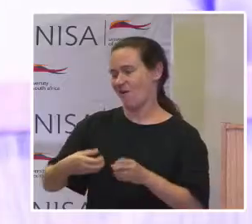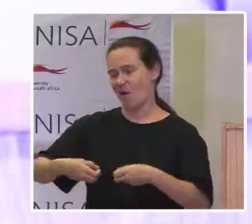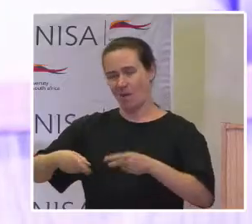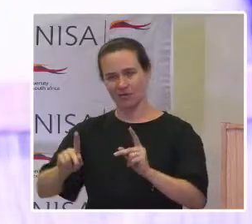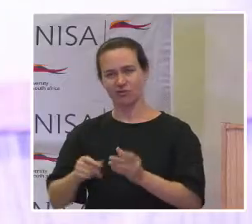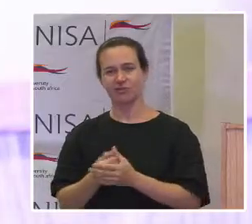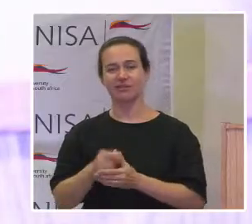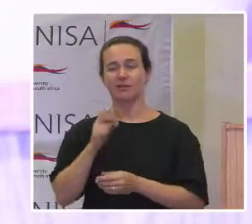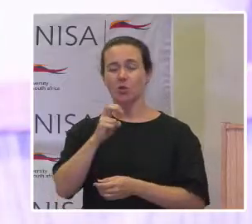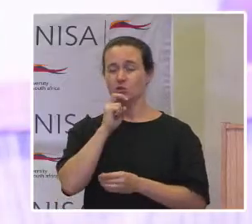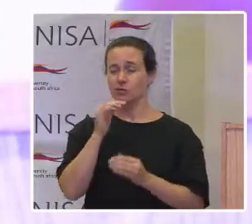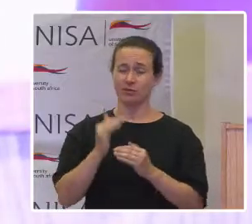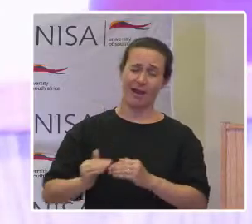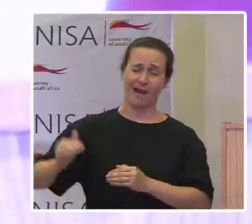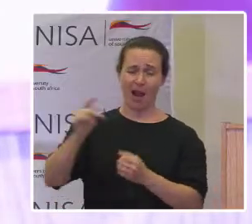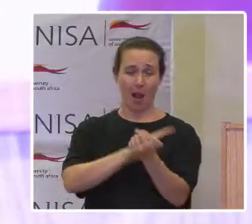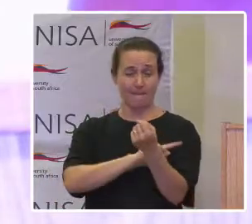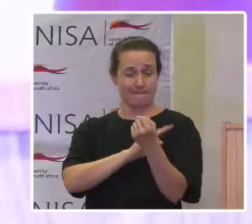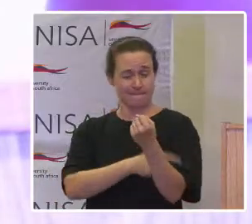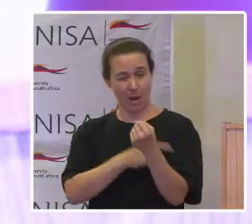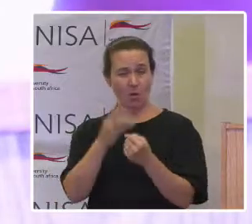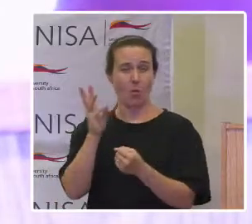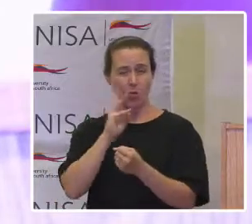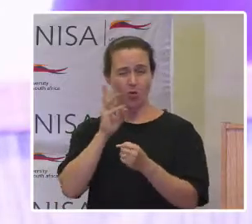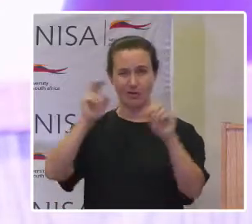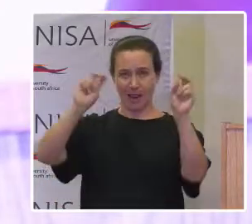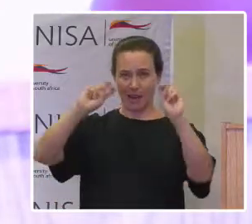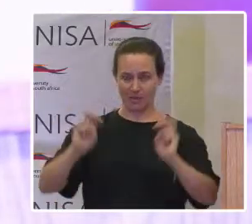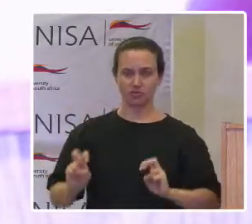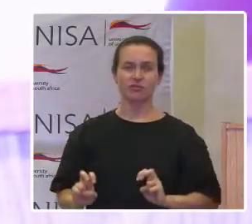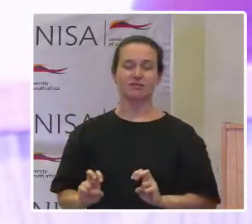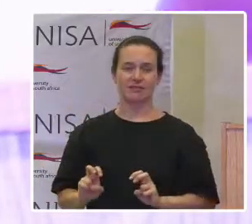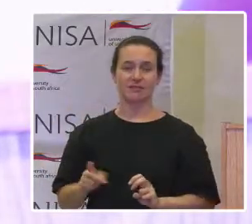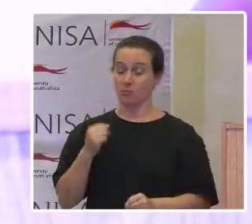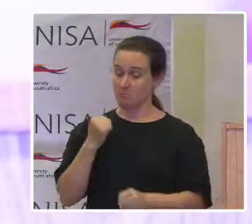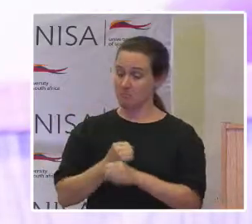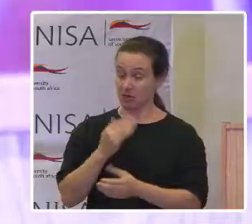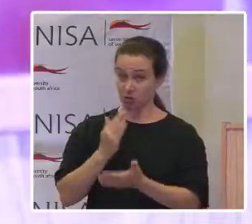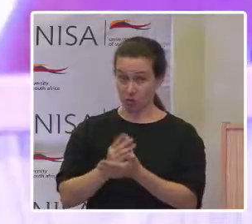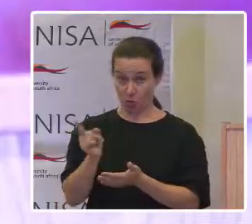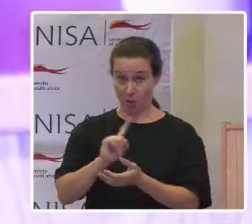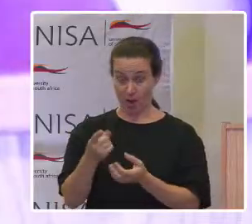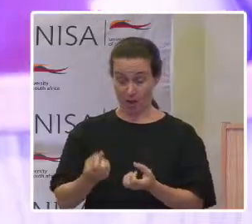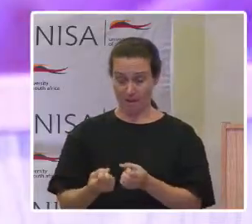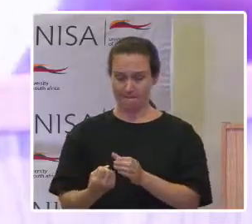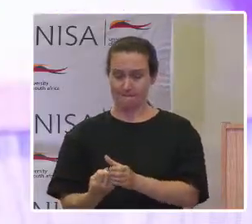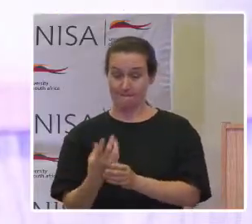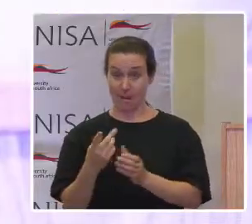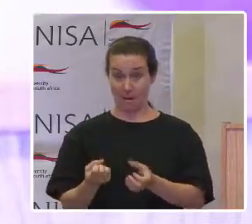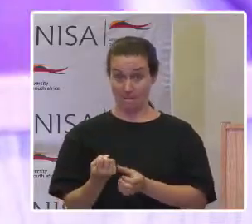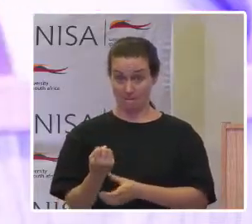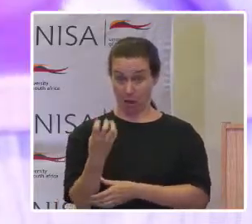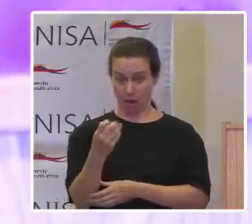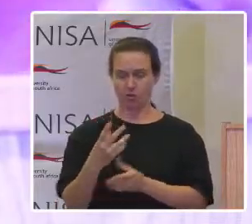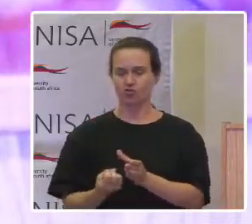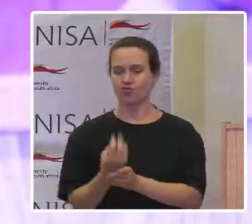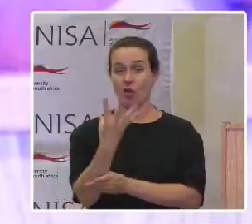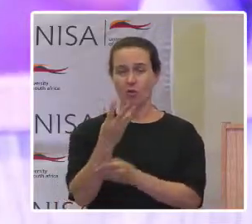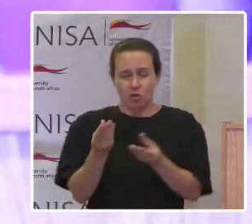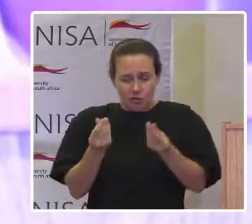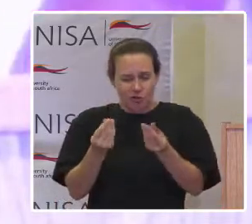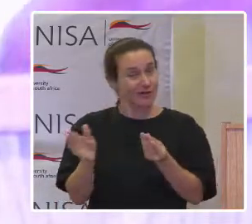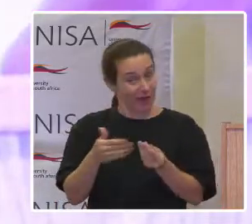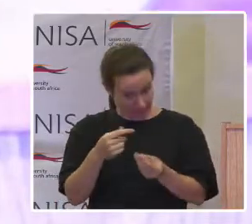using high power water and electricity in order to ensure that the plants are growing. There is no soil at all. I